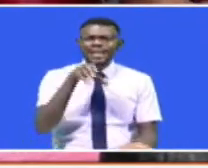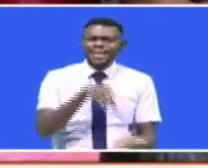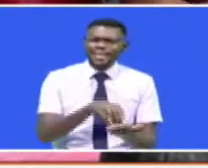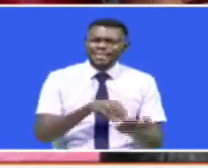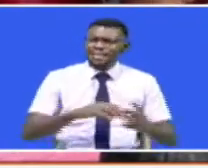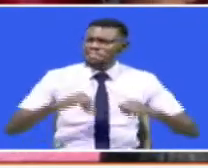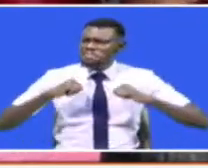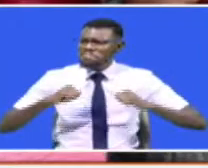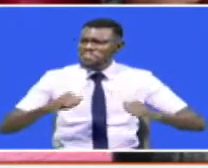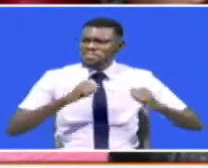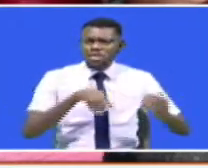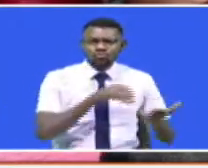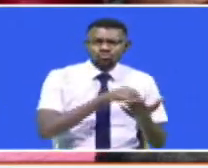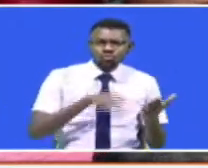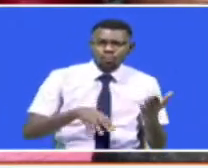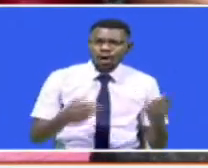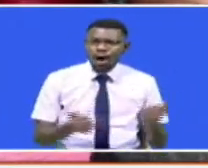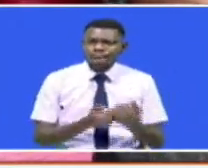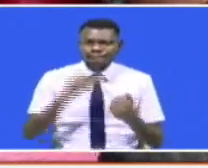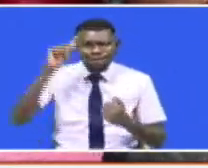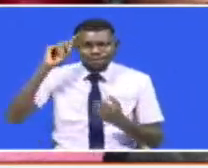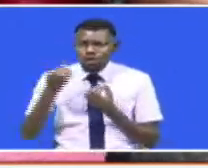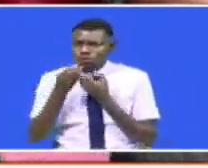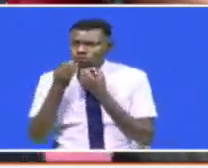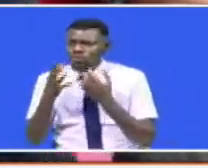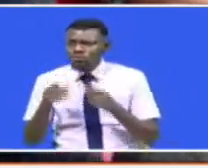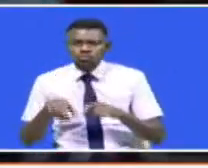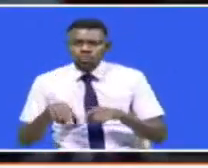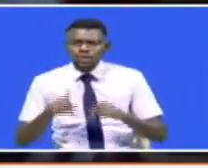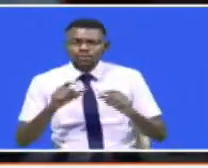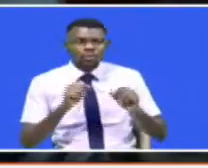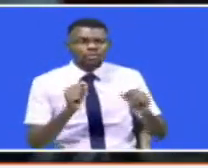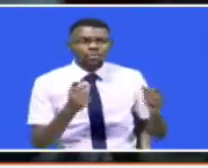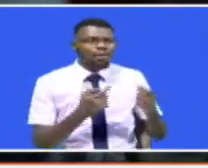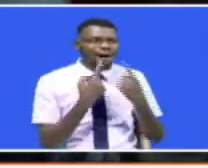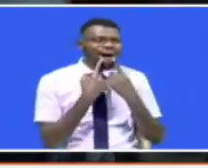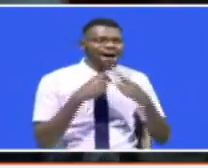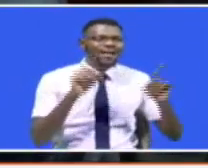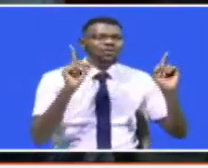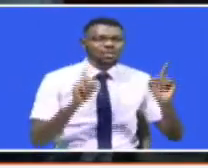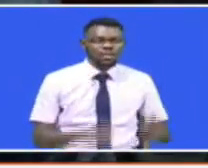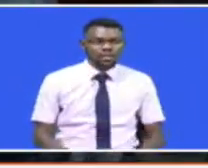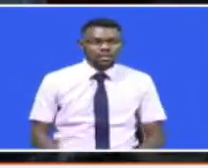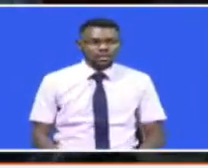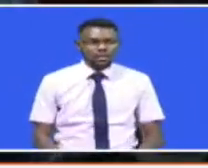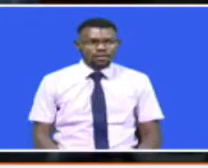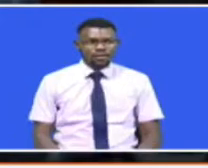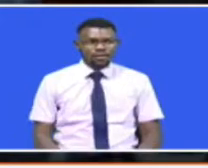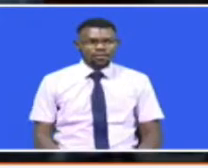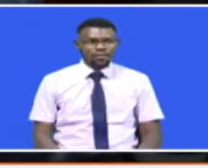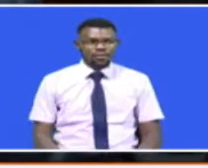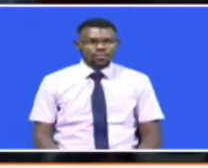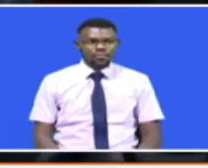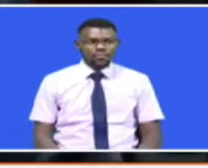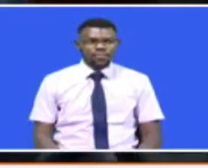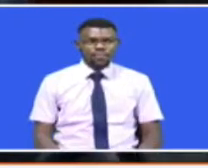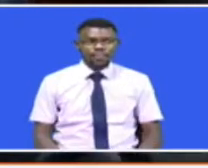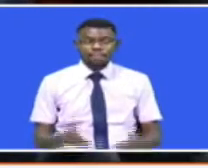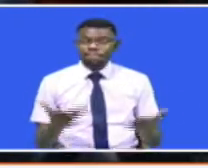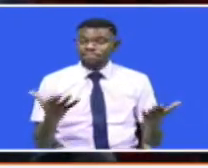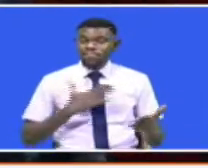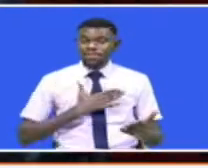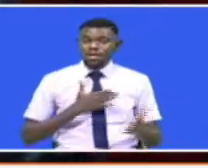profile cases, whether it's for political expedience or otherwise? In a certain way that we were just benefiting the high and